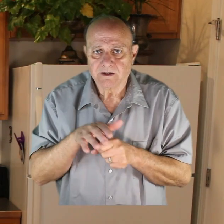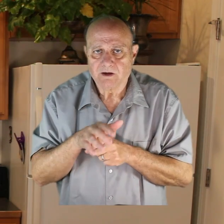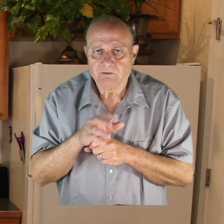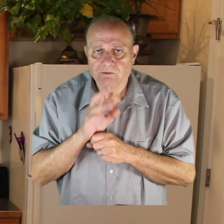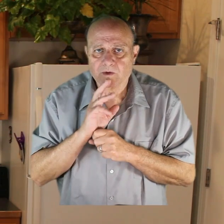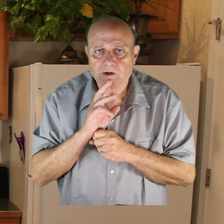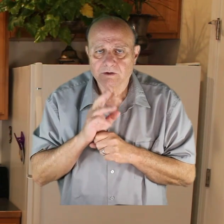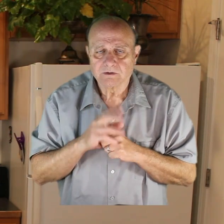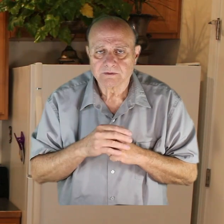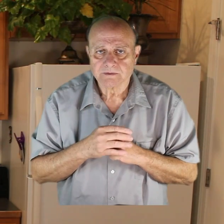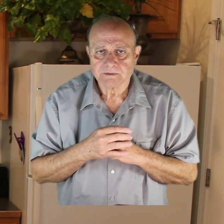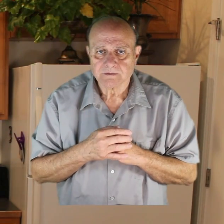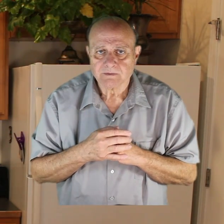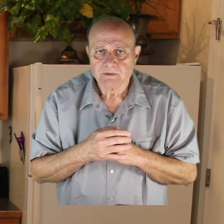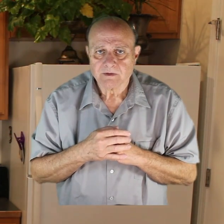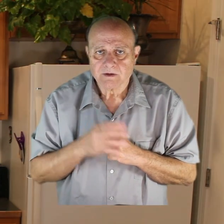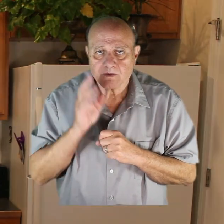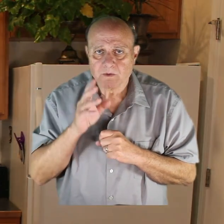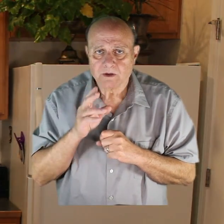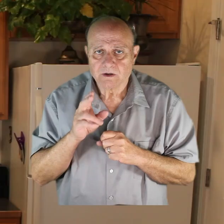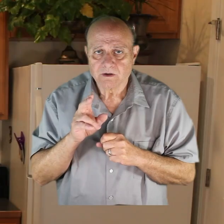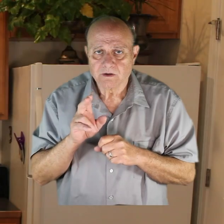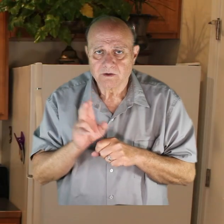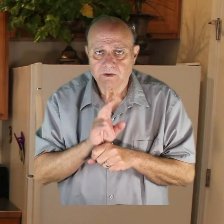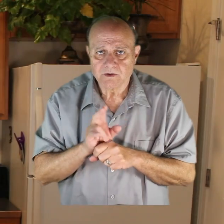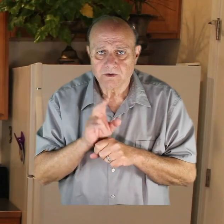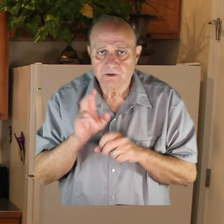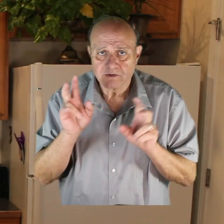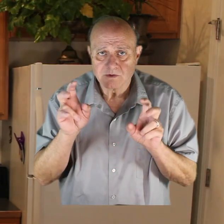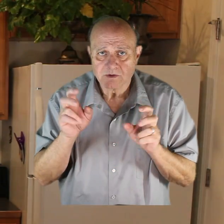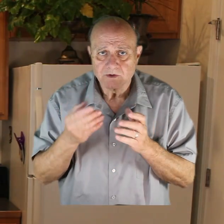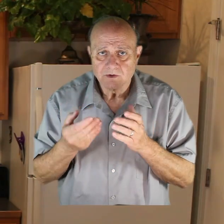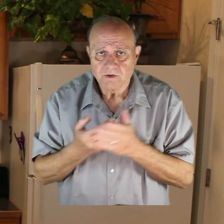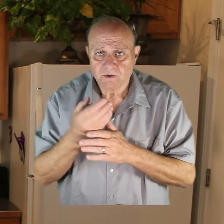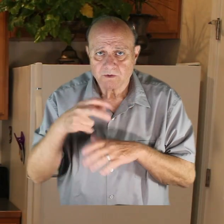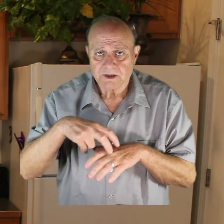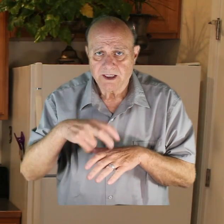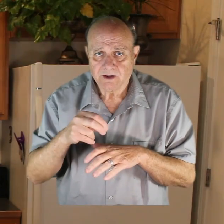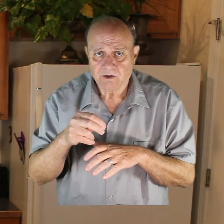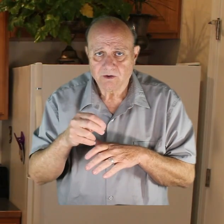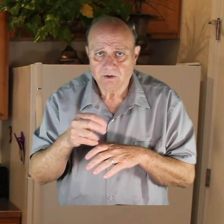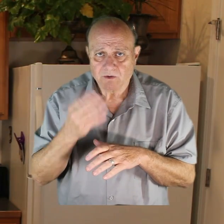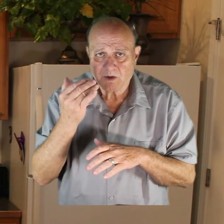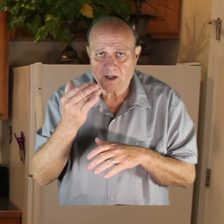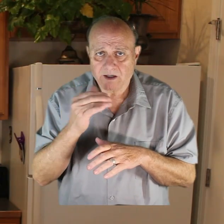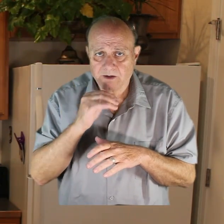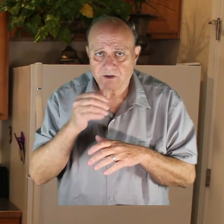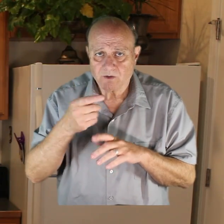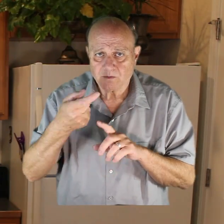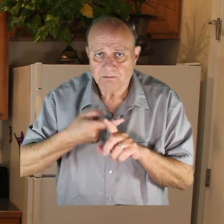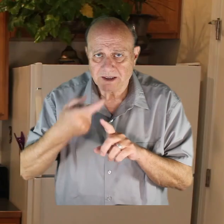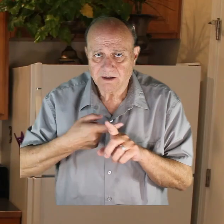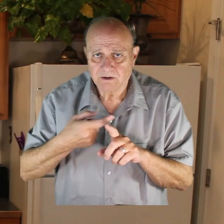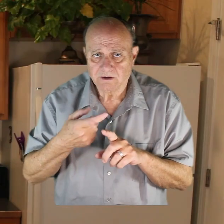meat is not covered in the liquid. I'm using new potatoes so I don't have to peel. I have a